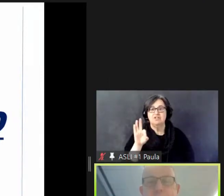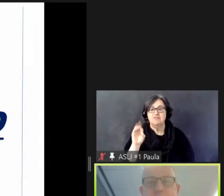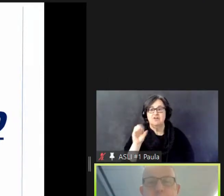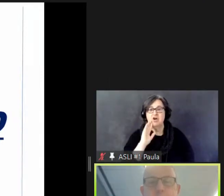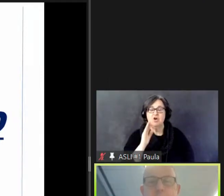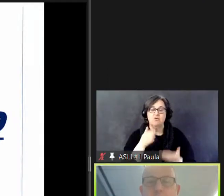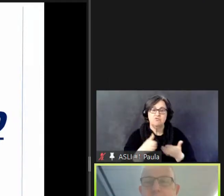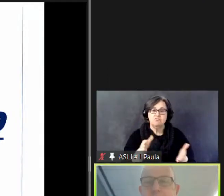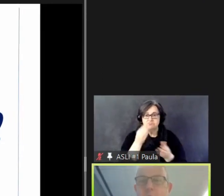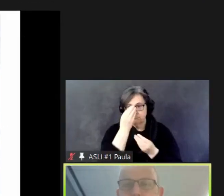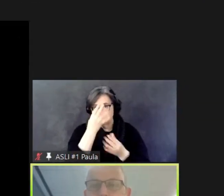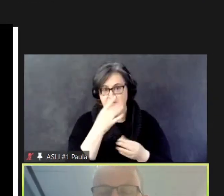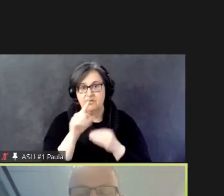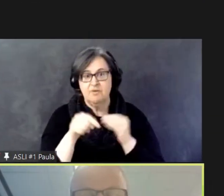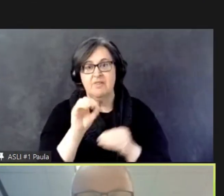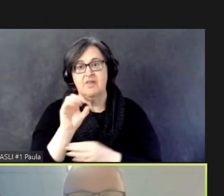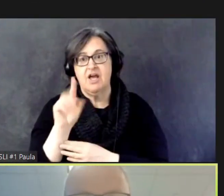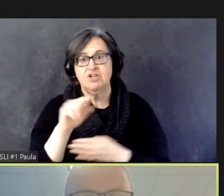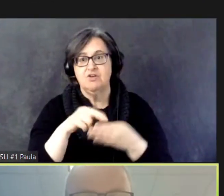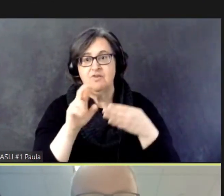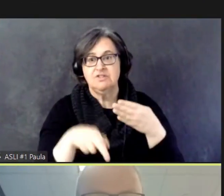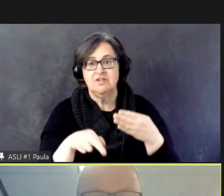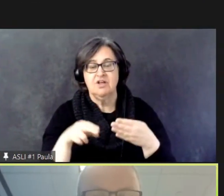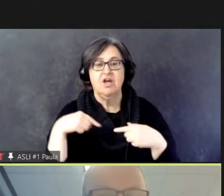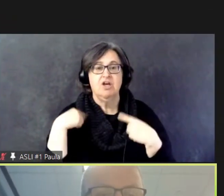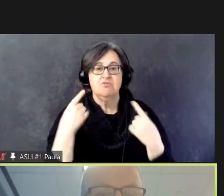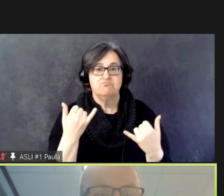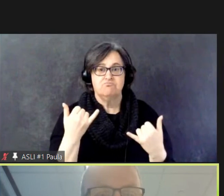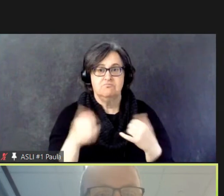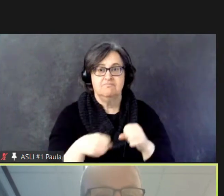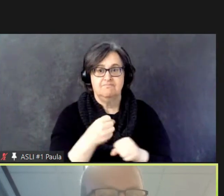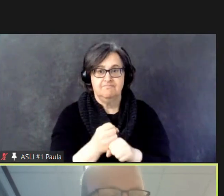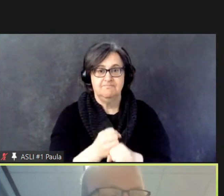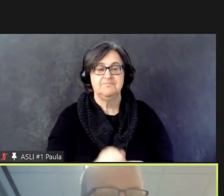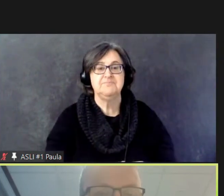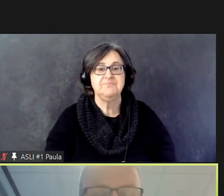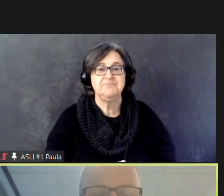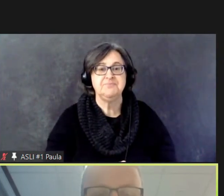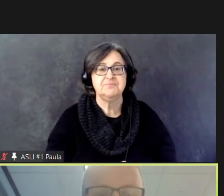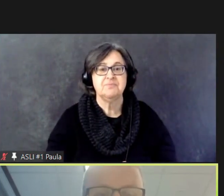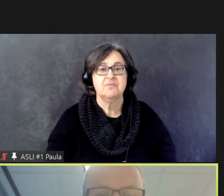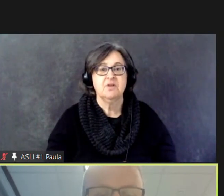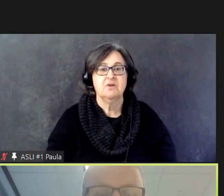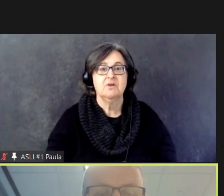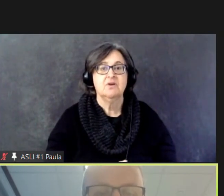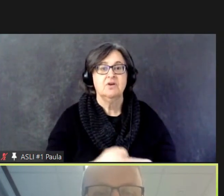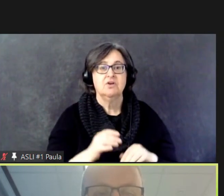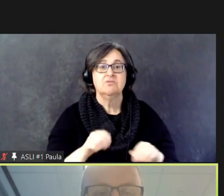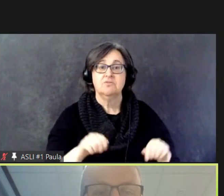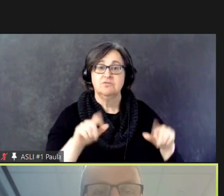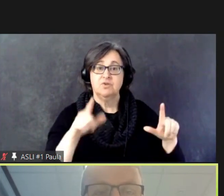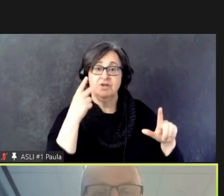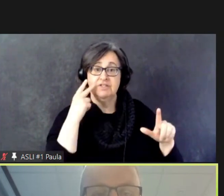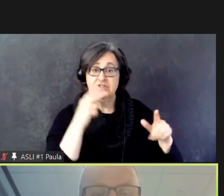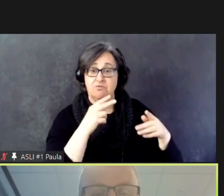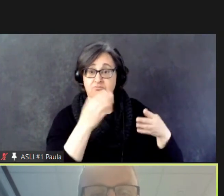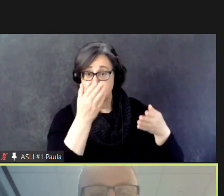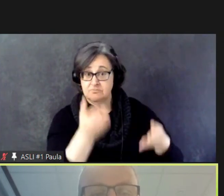of the October results as well as year-to-date numbers. On the first page here, we see the results for